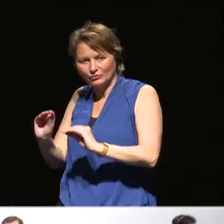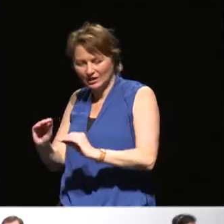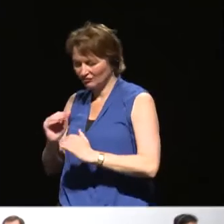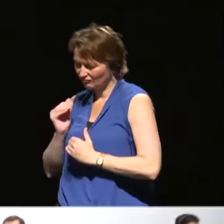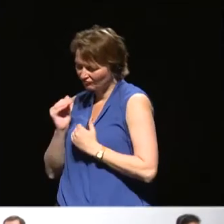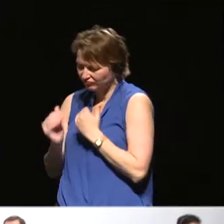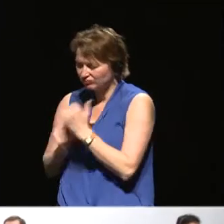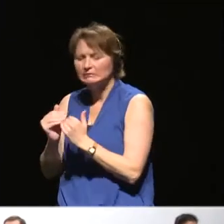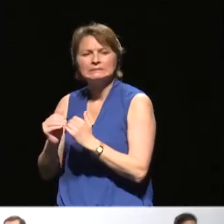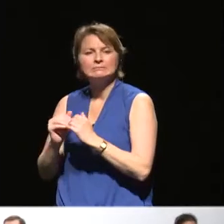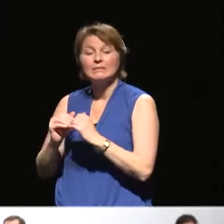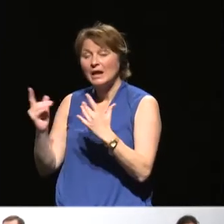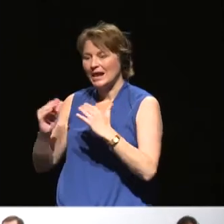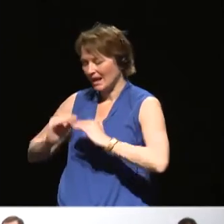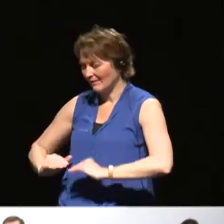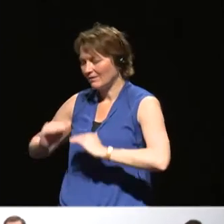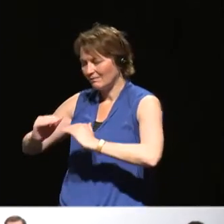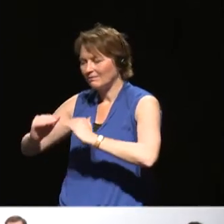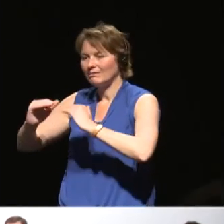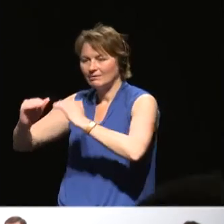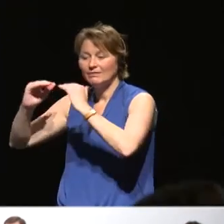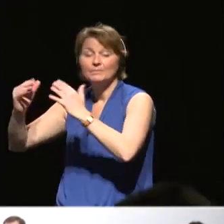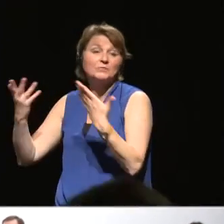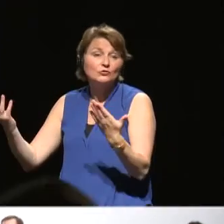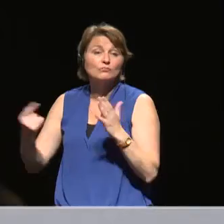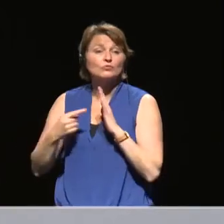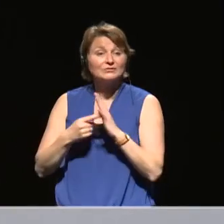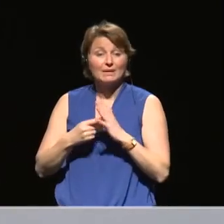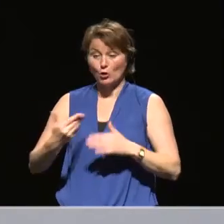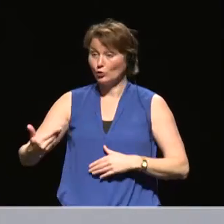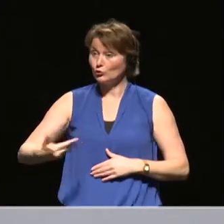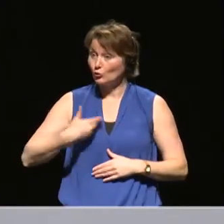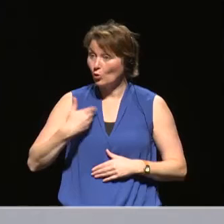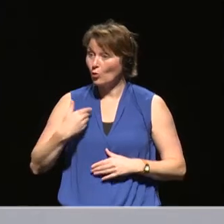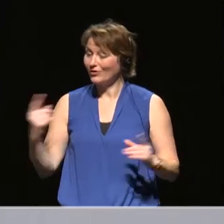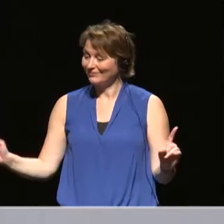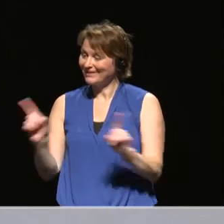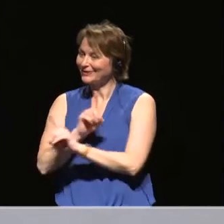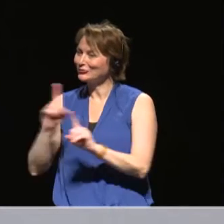at the different levels, including also the exchange of youth, going to